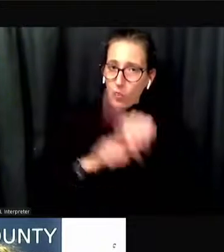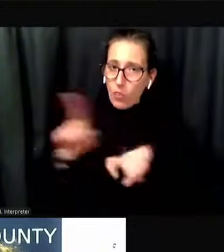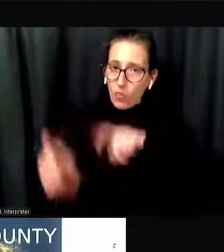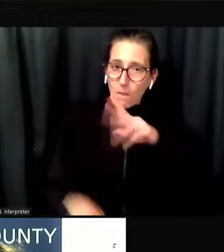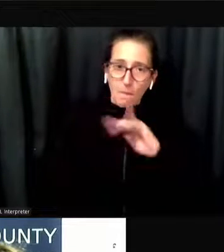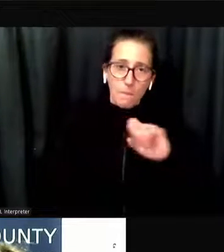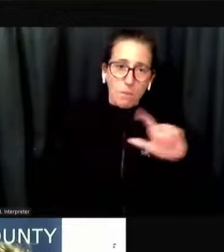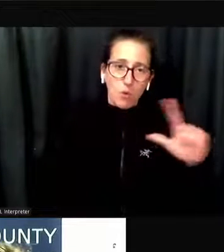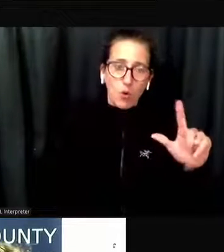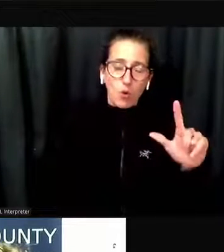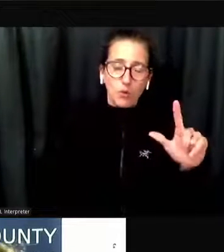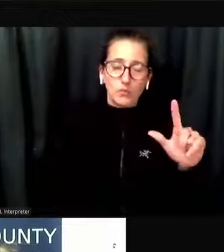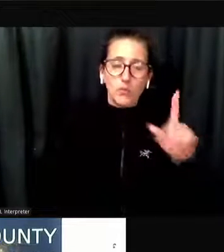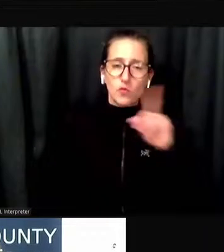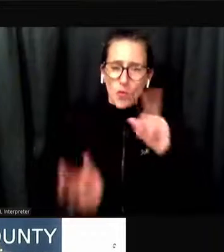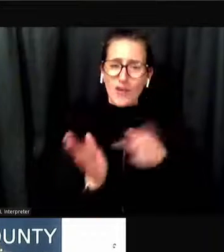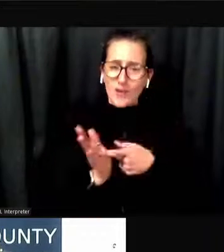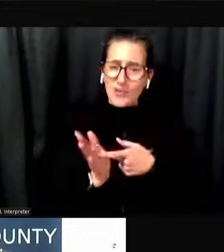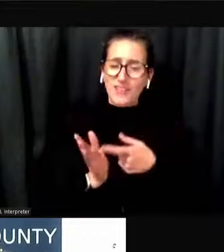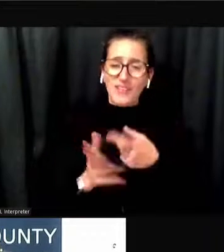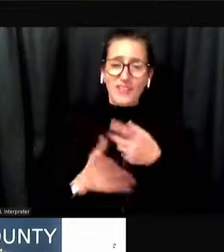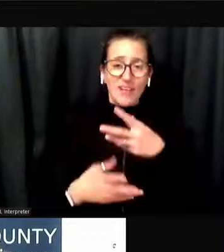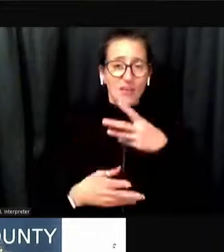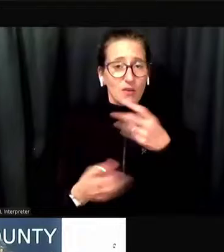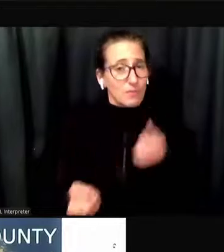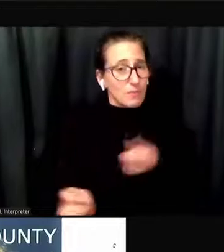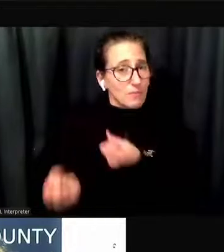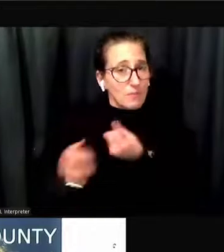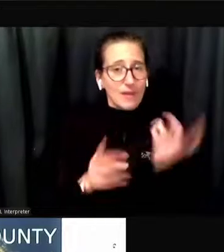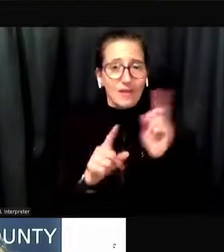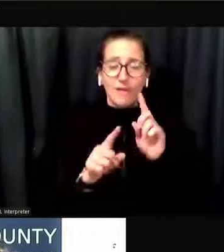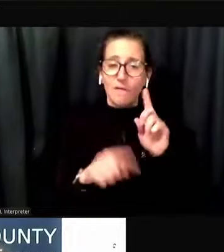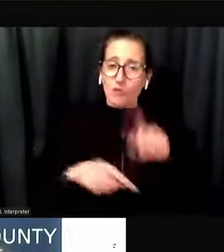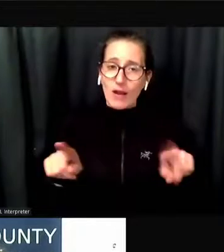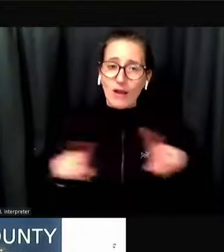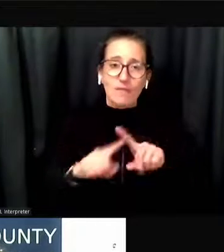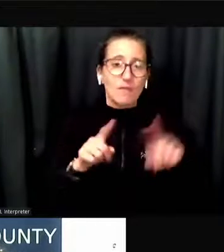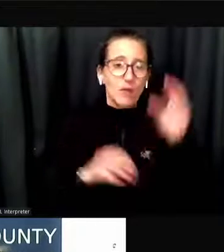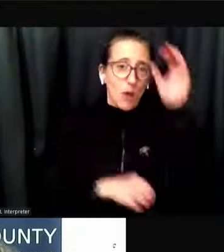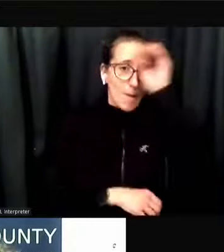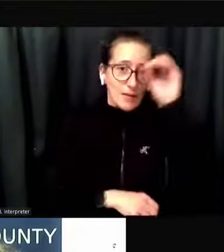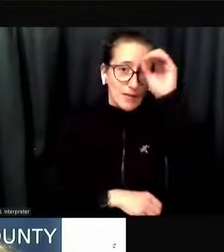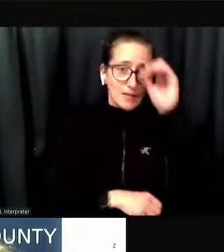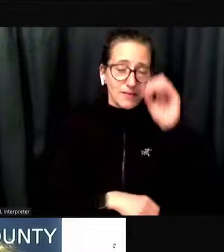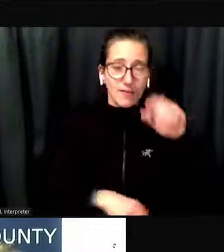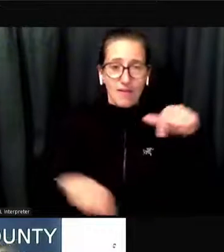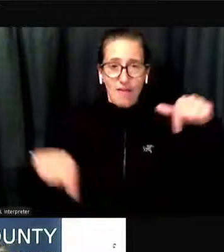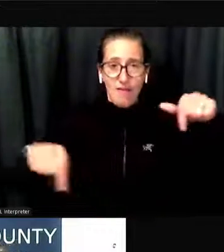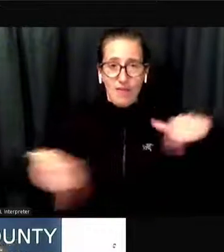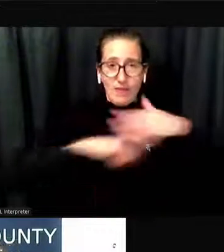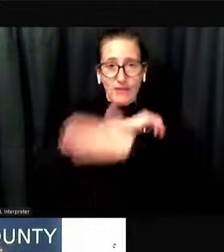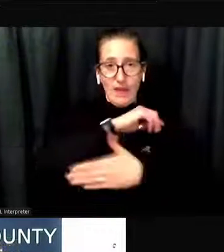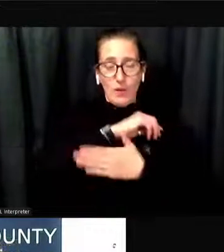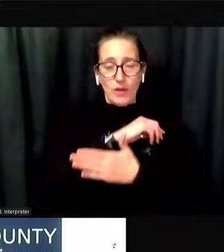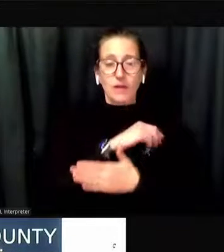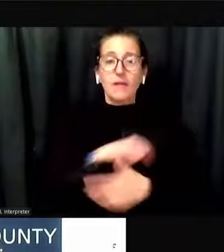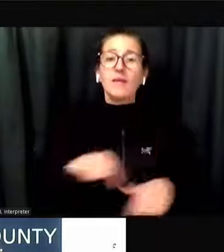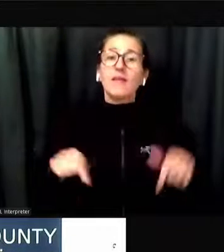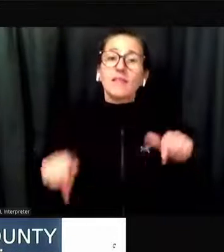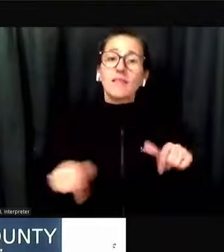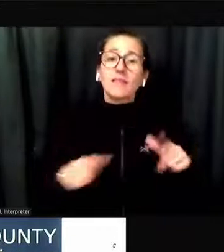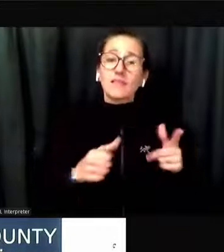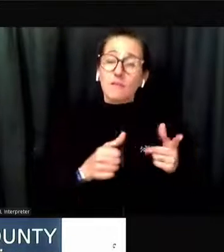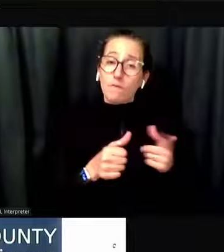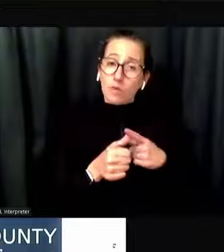a lot of different opinions in your county, commissioners, and this is just the first of 4. The next session is on Monday, the